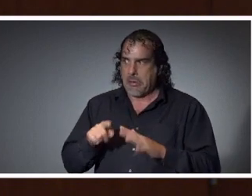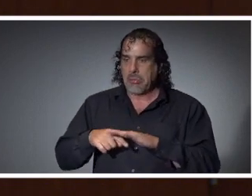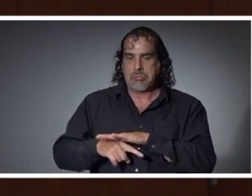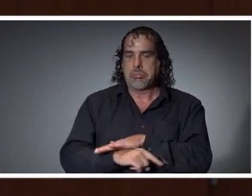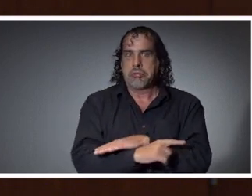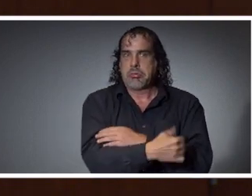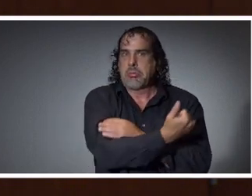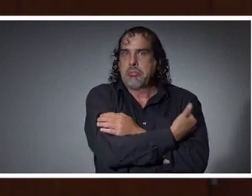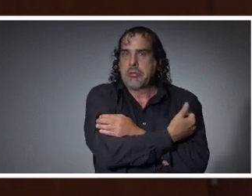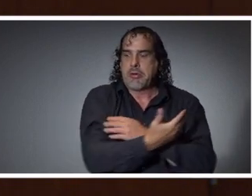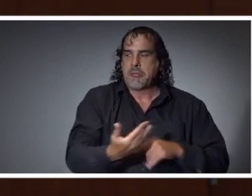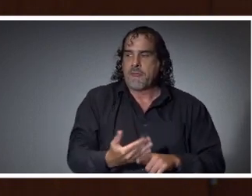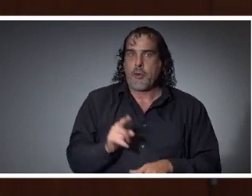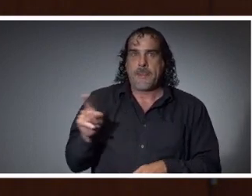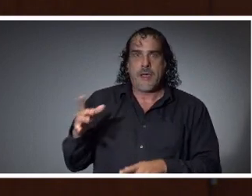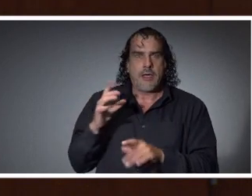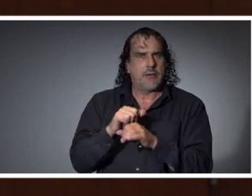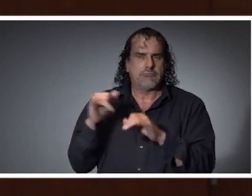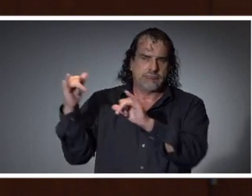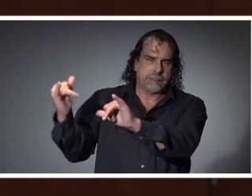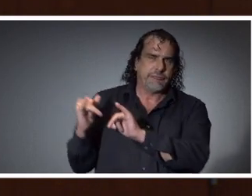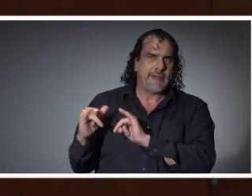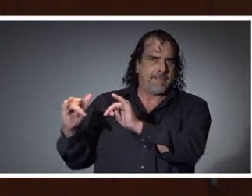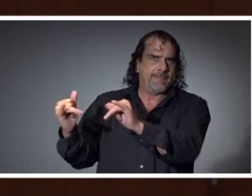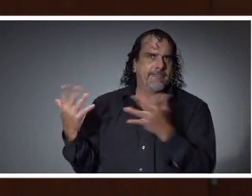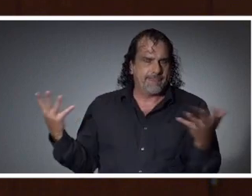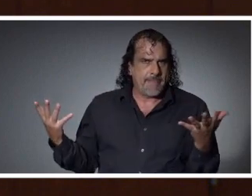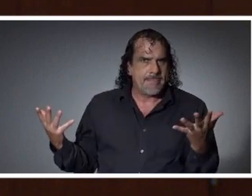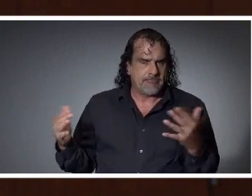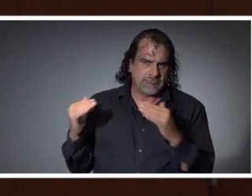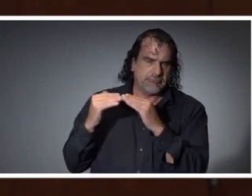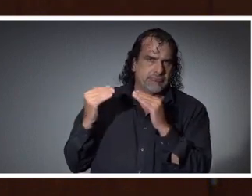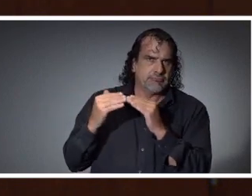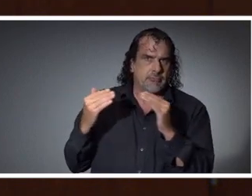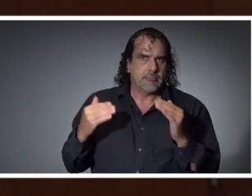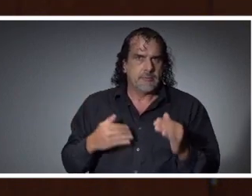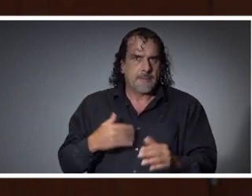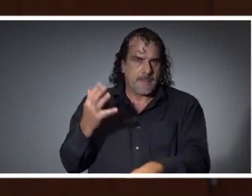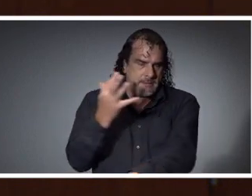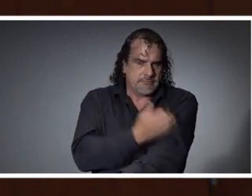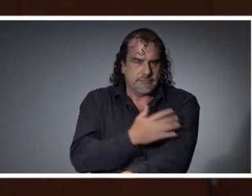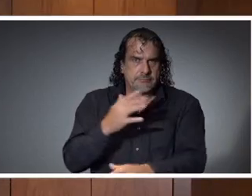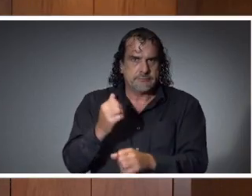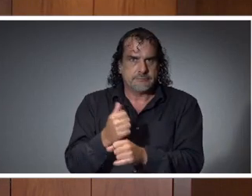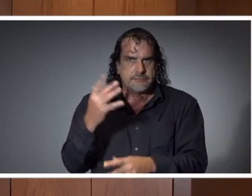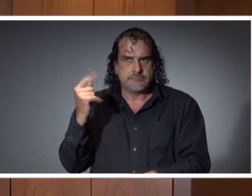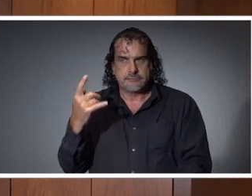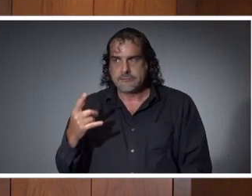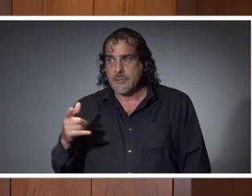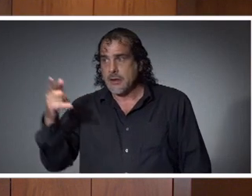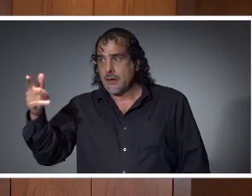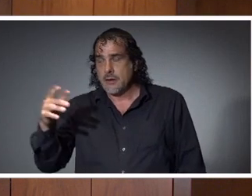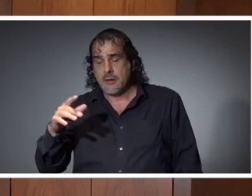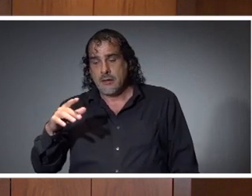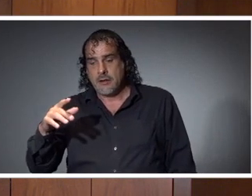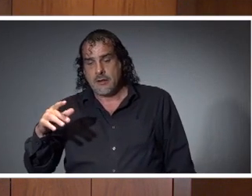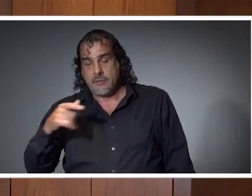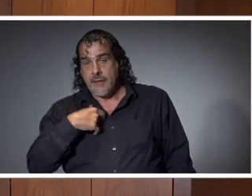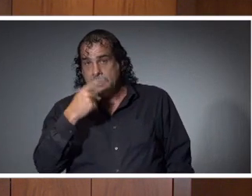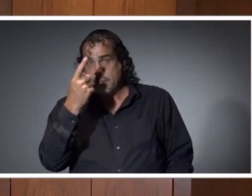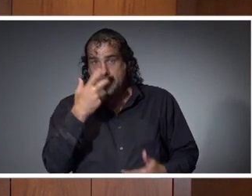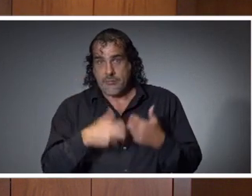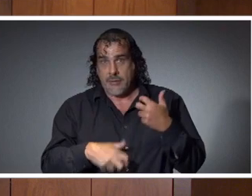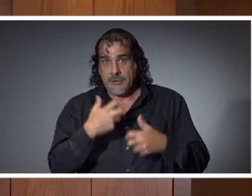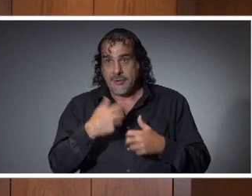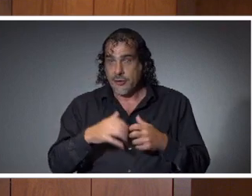getting it before everybody else gets it. But as soon as I have access to it, I'm going to get it on day one. And that's part of the issue, I presume, is you